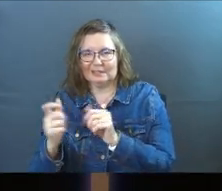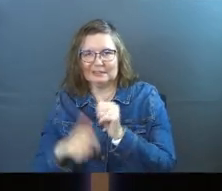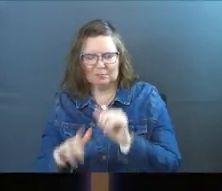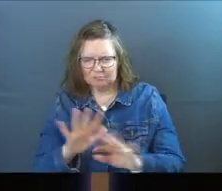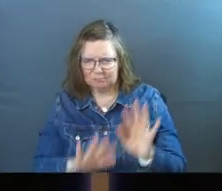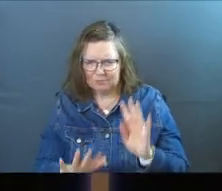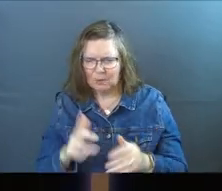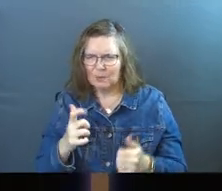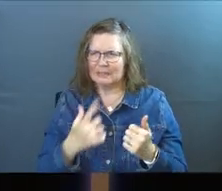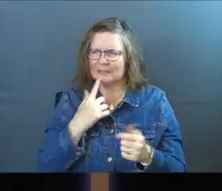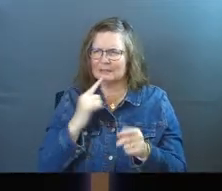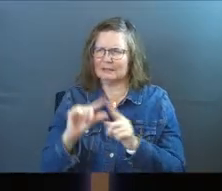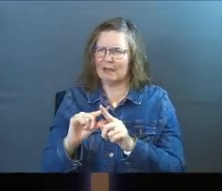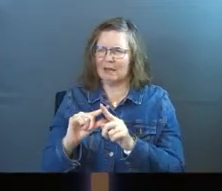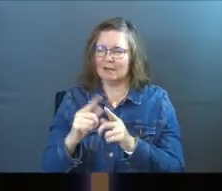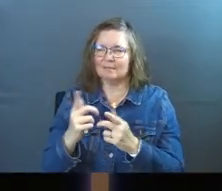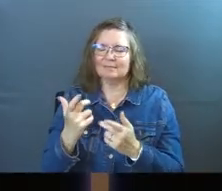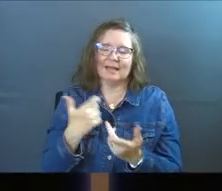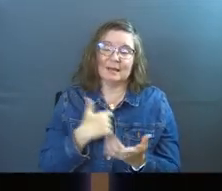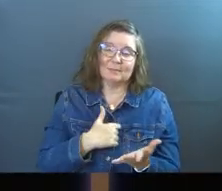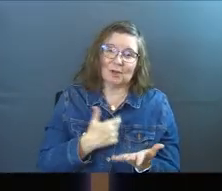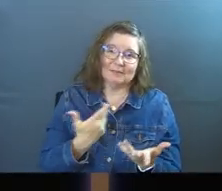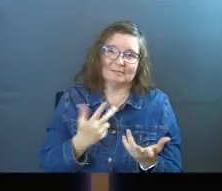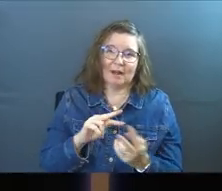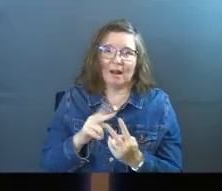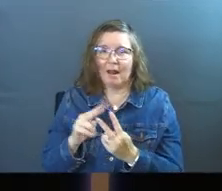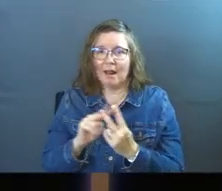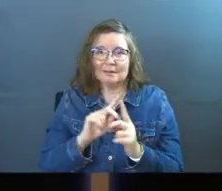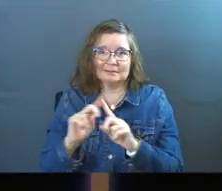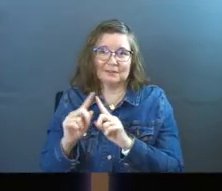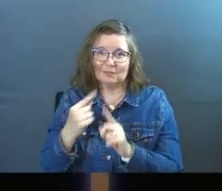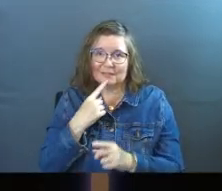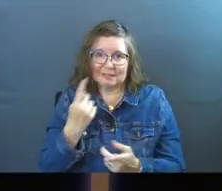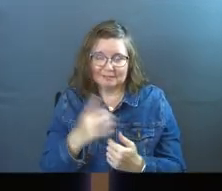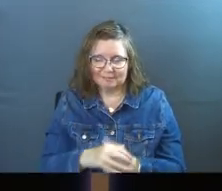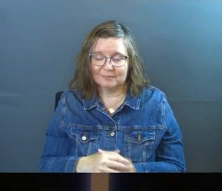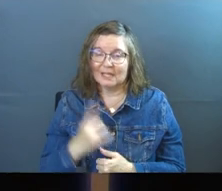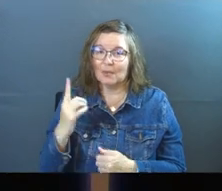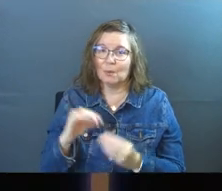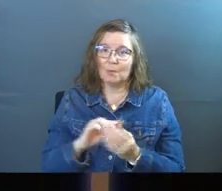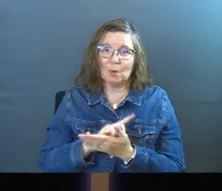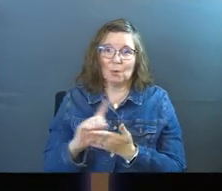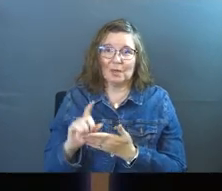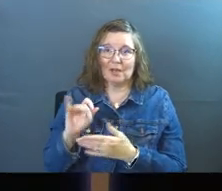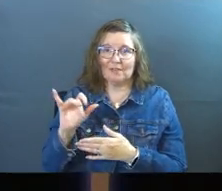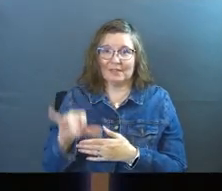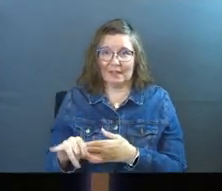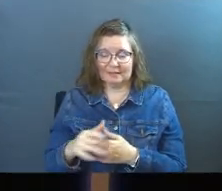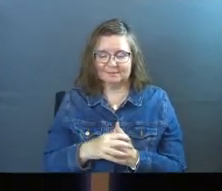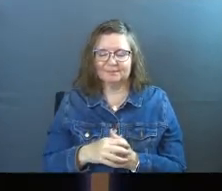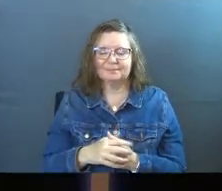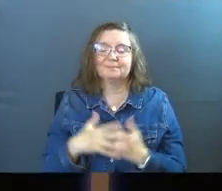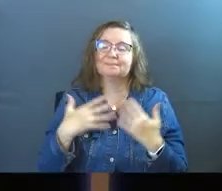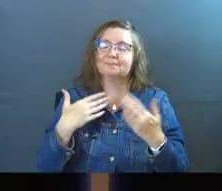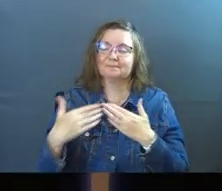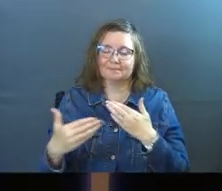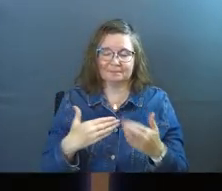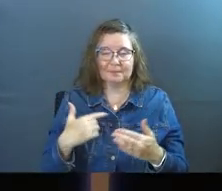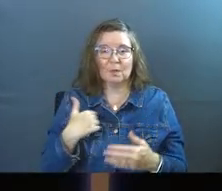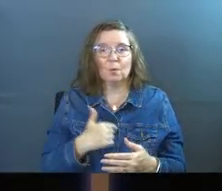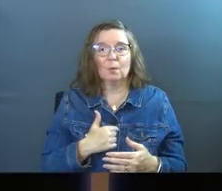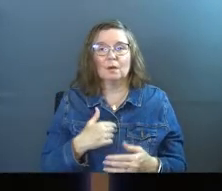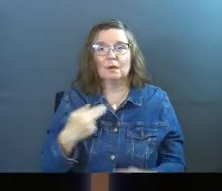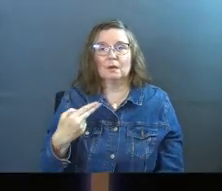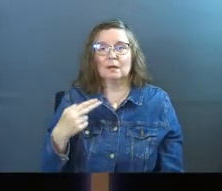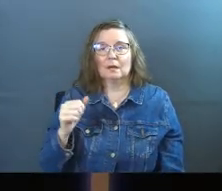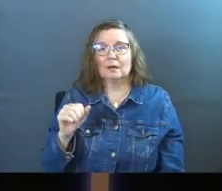never quite know what I'm going to say, and I'm sorry. You got one more week of that. So we're